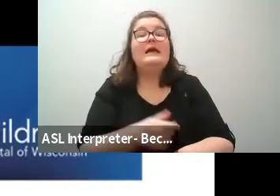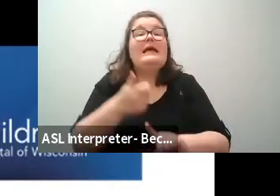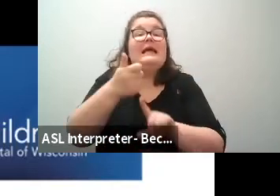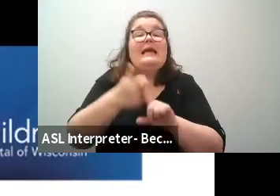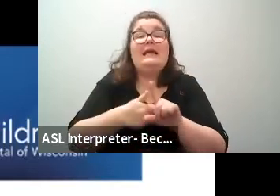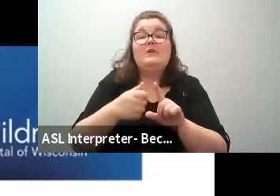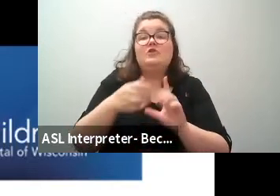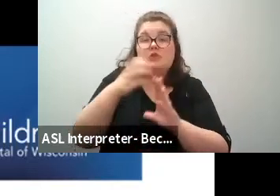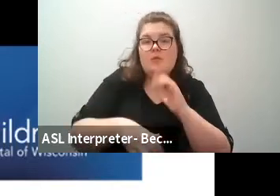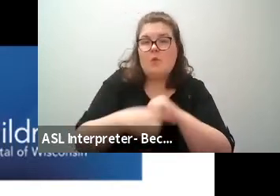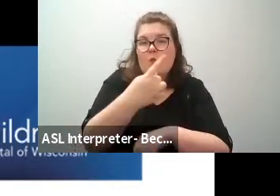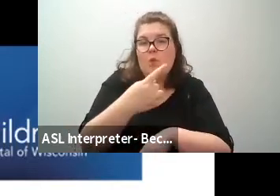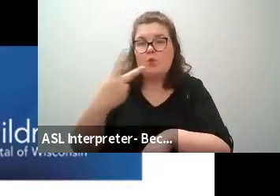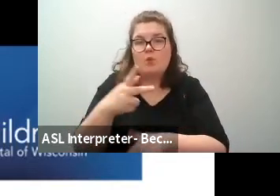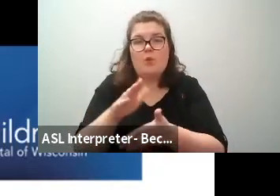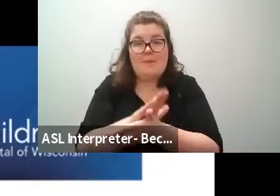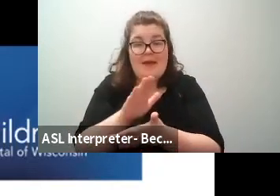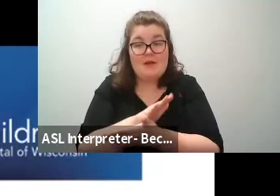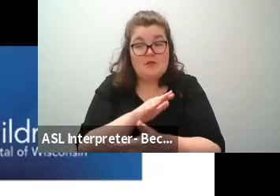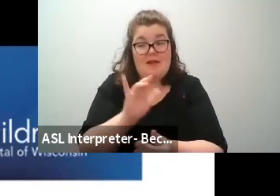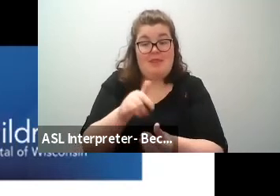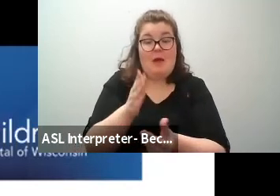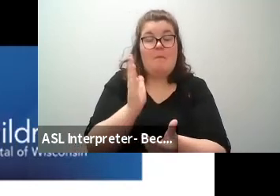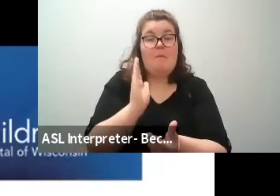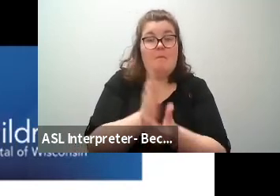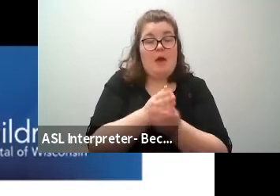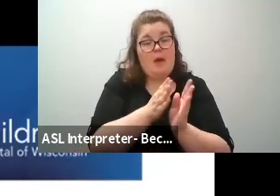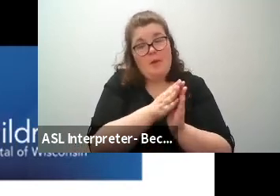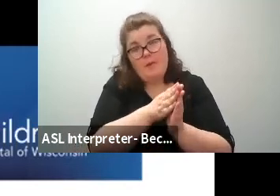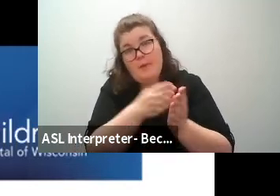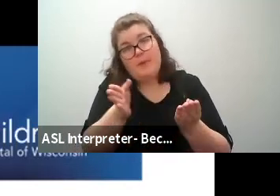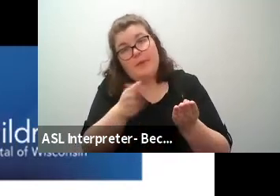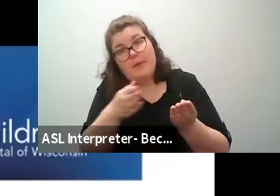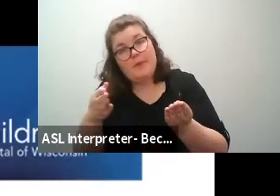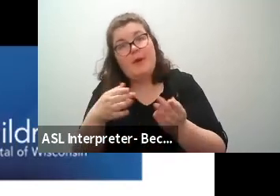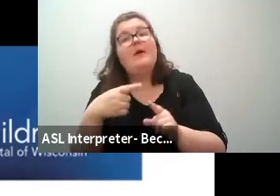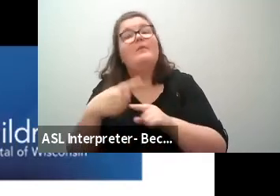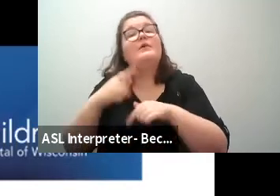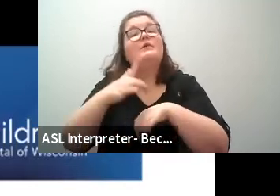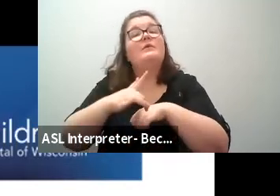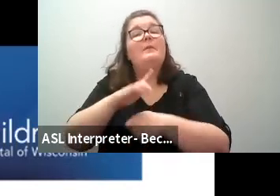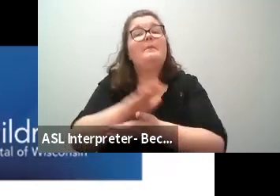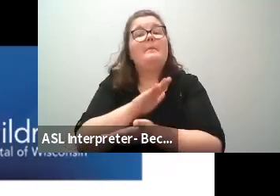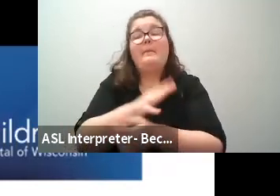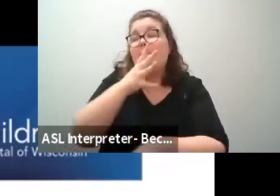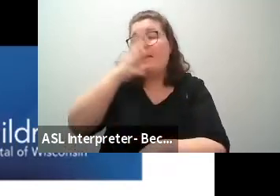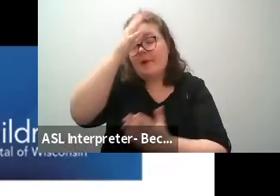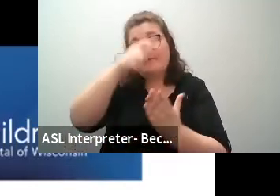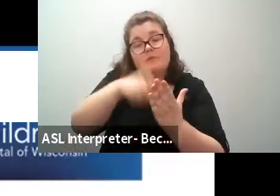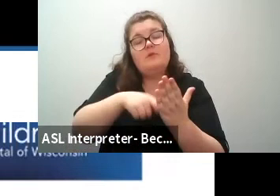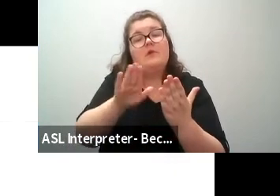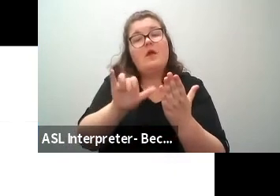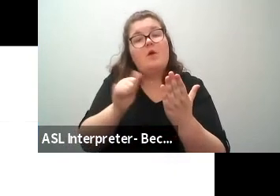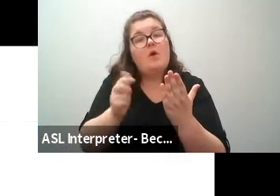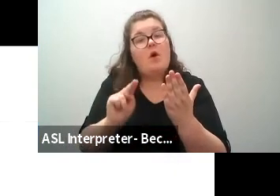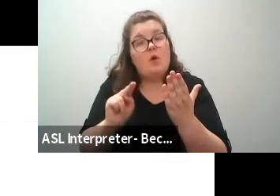The notebook contained all of those notes, all of those pages, as well as notes pages for parents to take notes at times when they needed